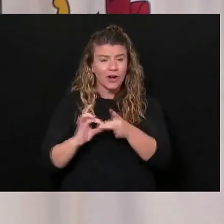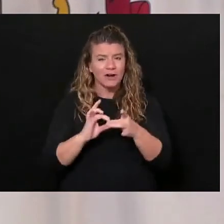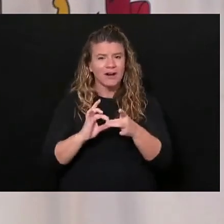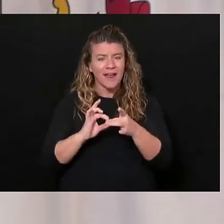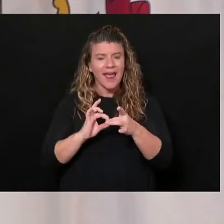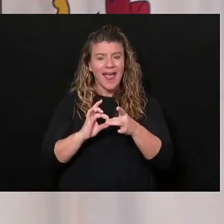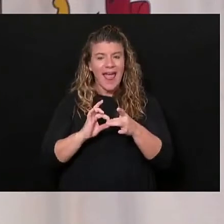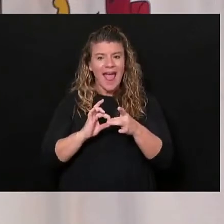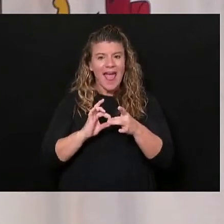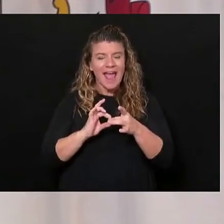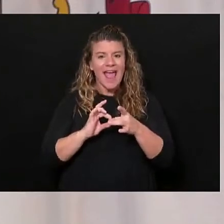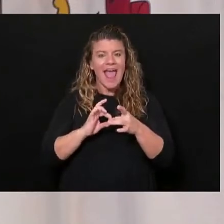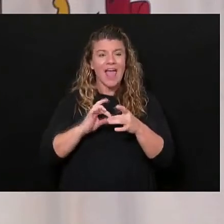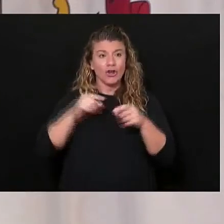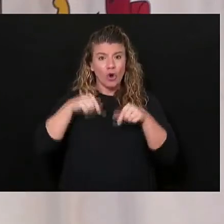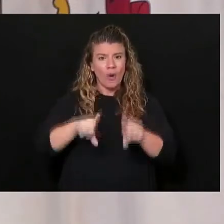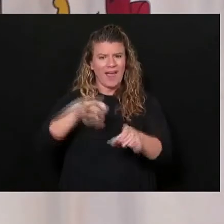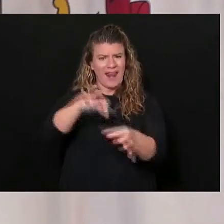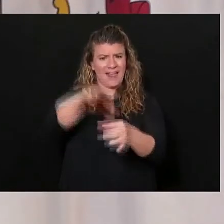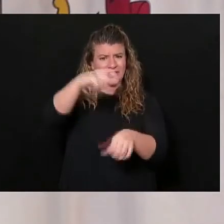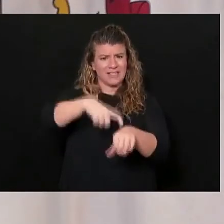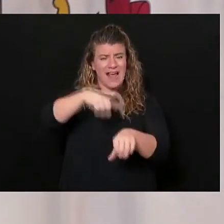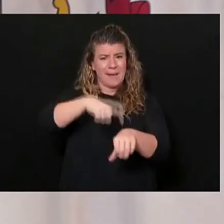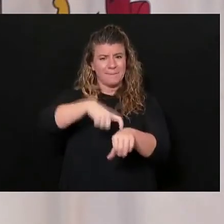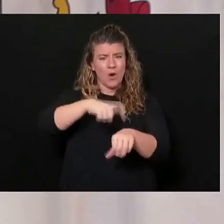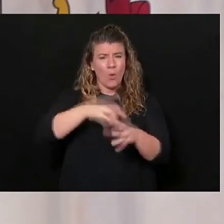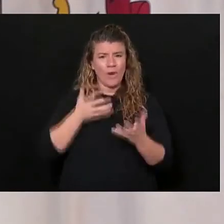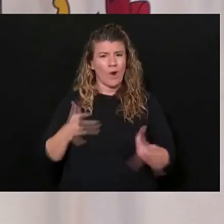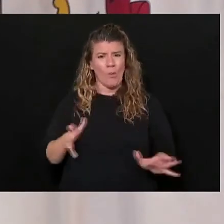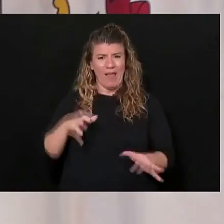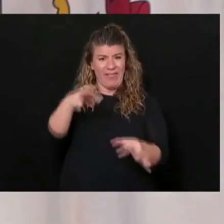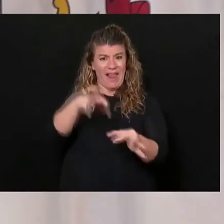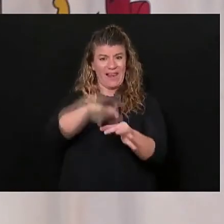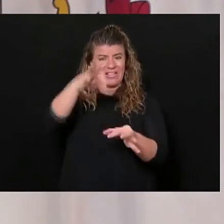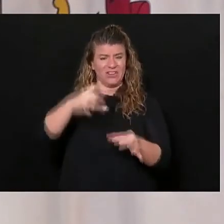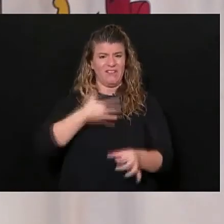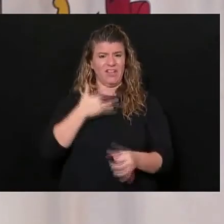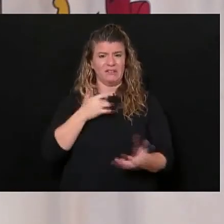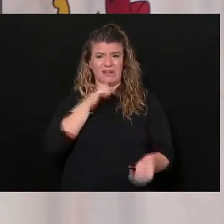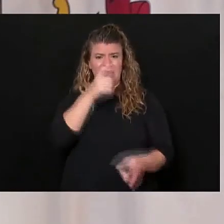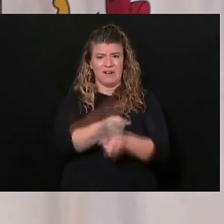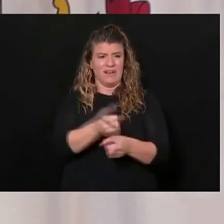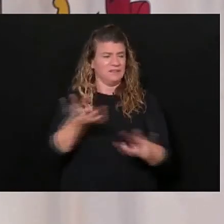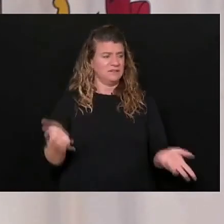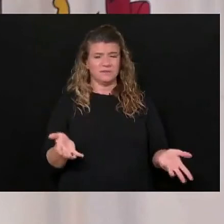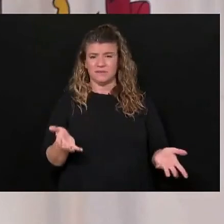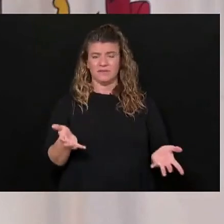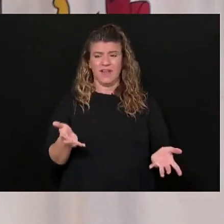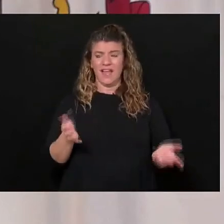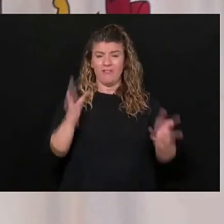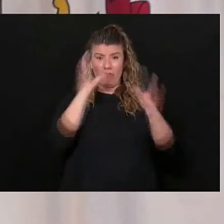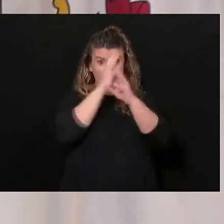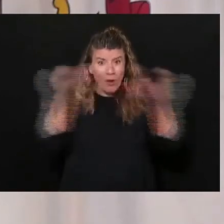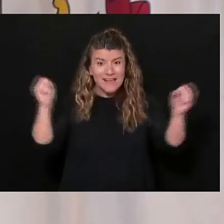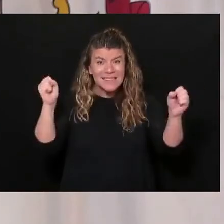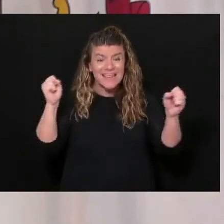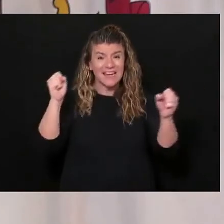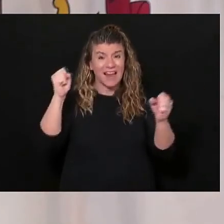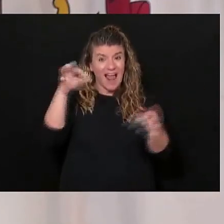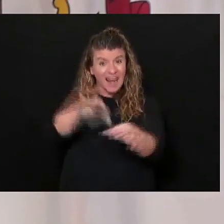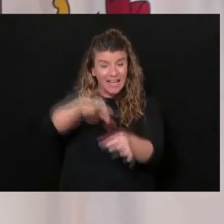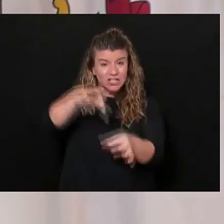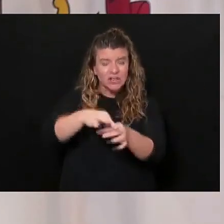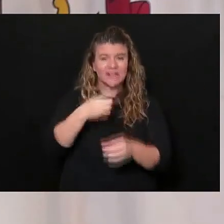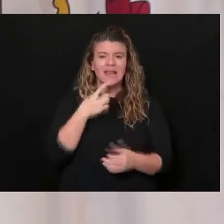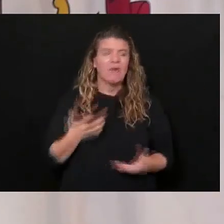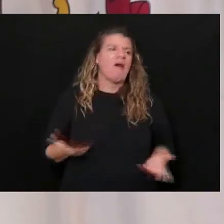an election in the United States of America for the president of the United States and sit around and say, well, the